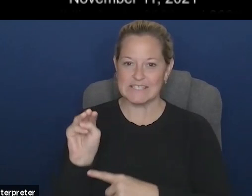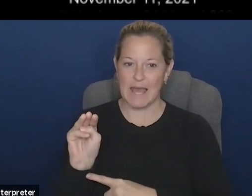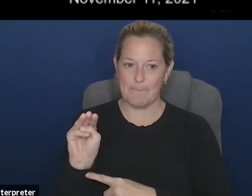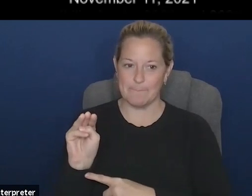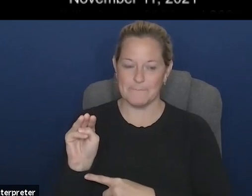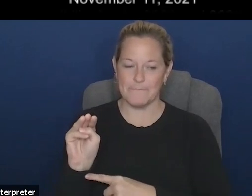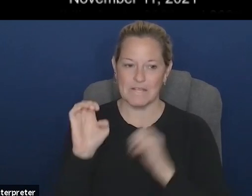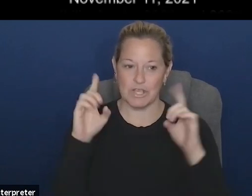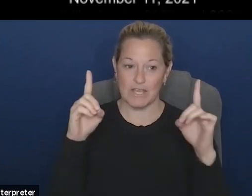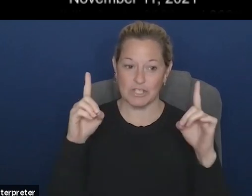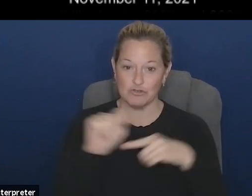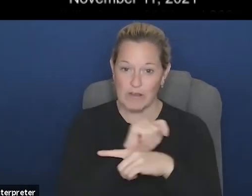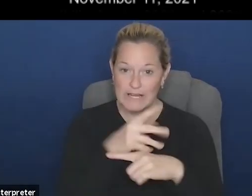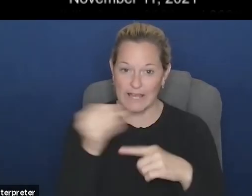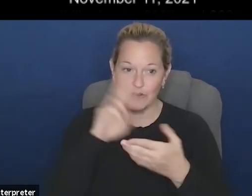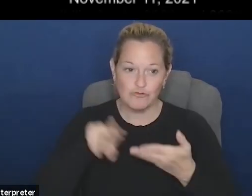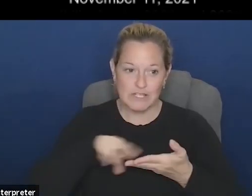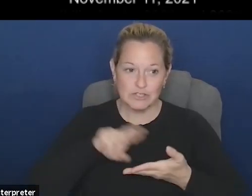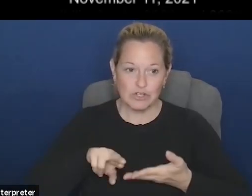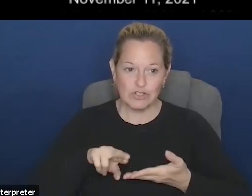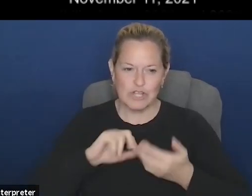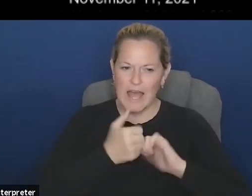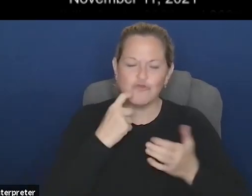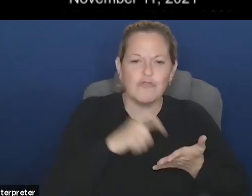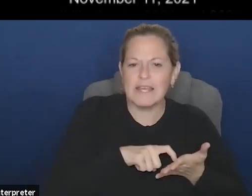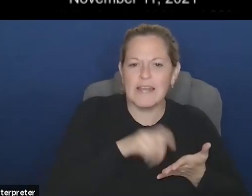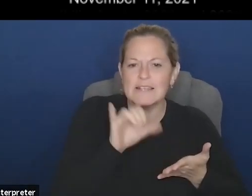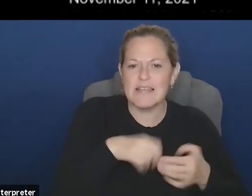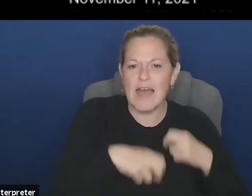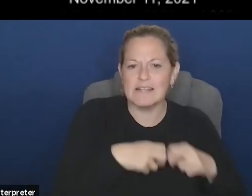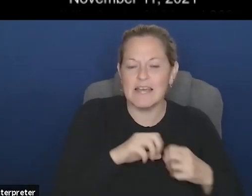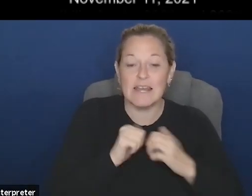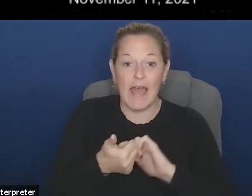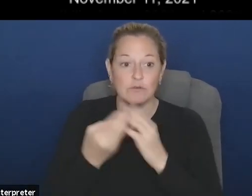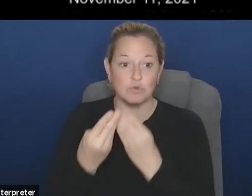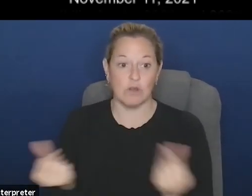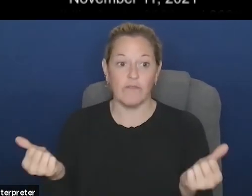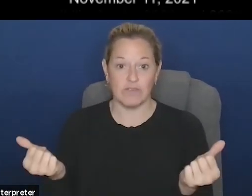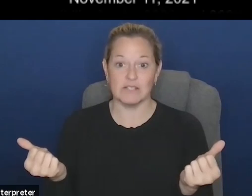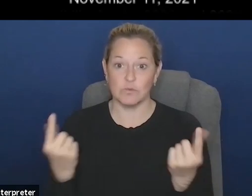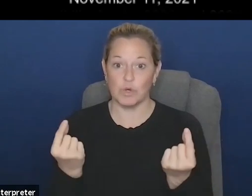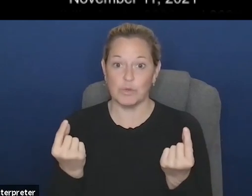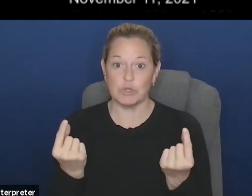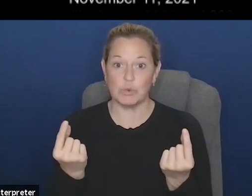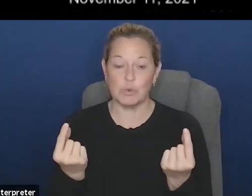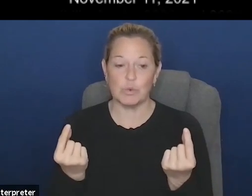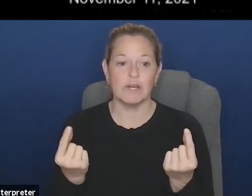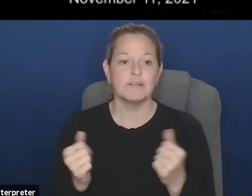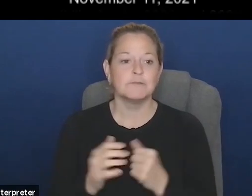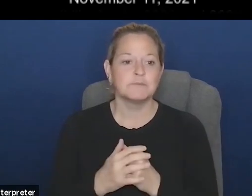myself, Ainsley I. Latour, MLT, MSc, and Dr. Mahadeo Sukhai, middle initial